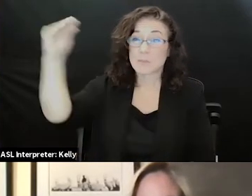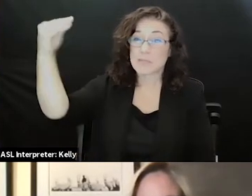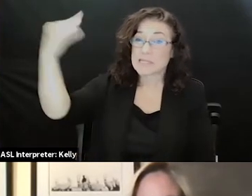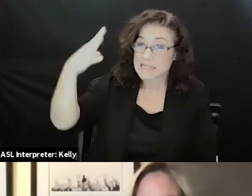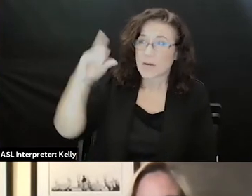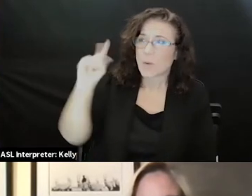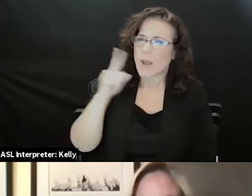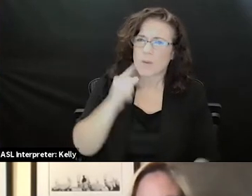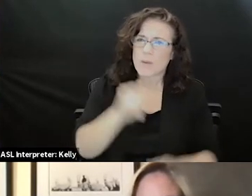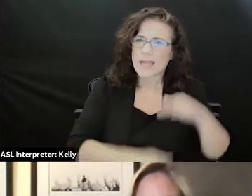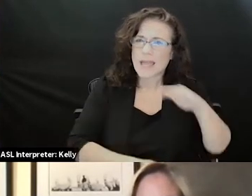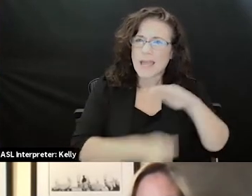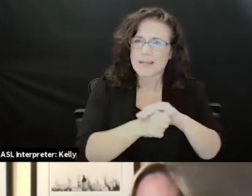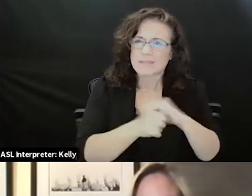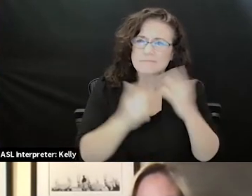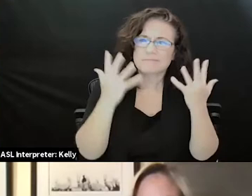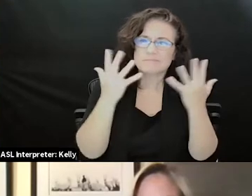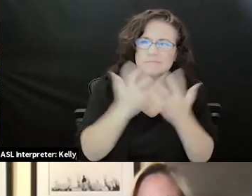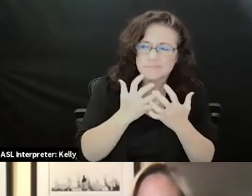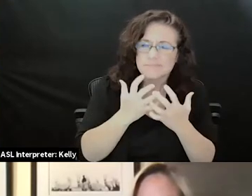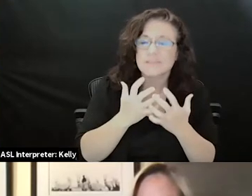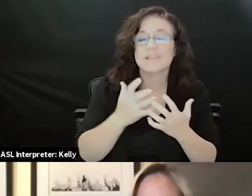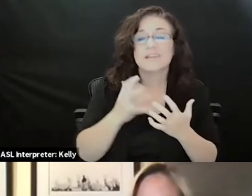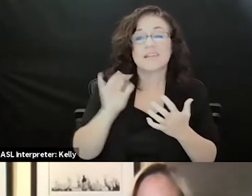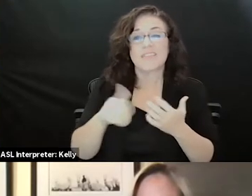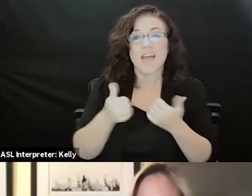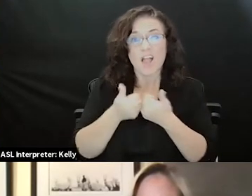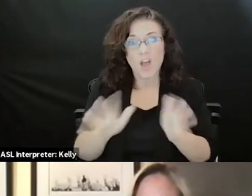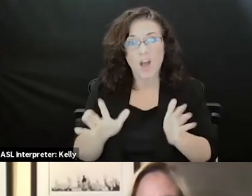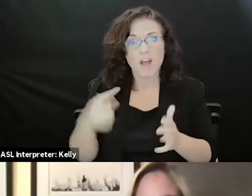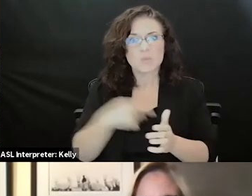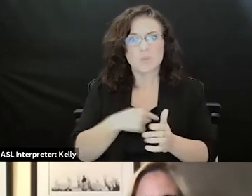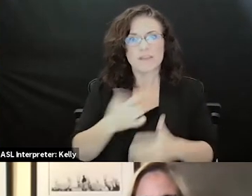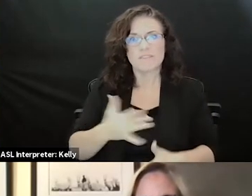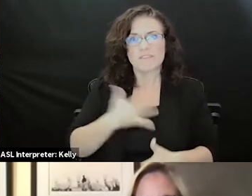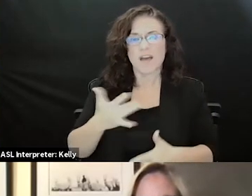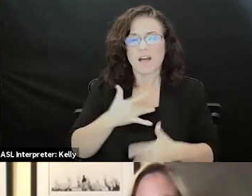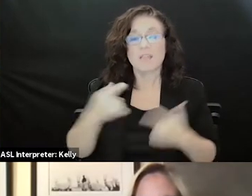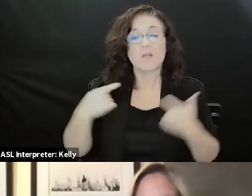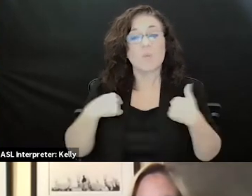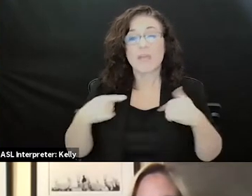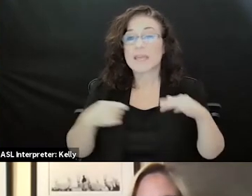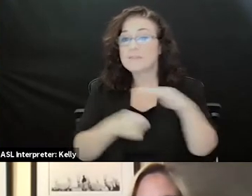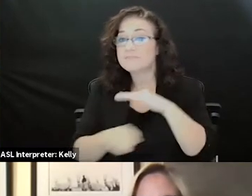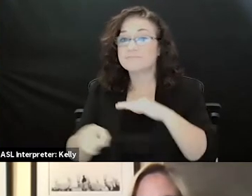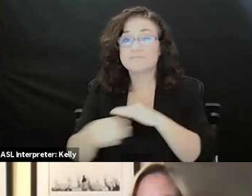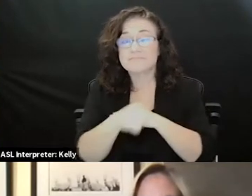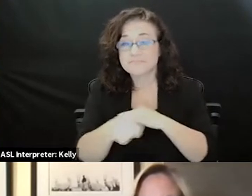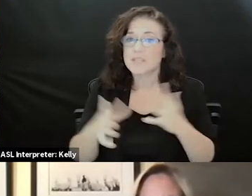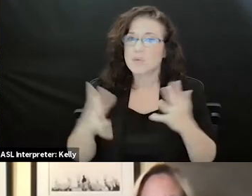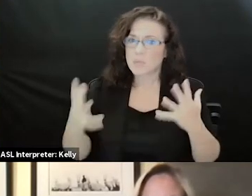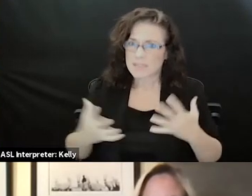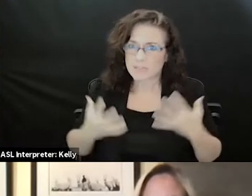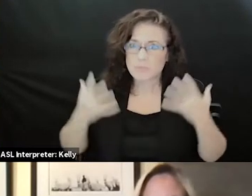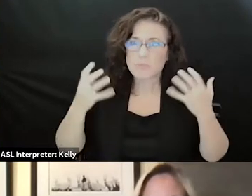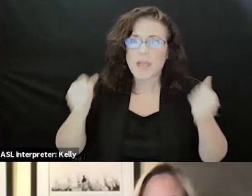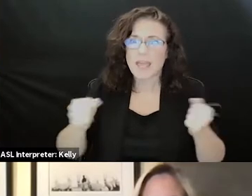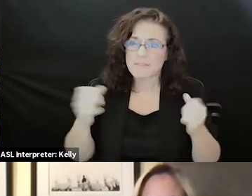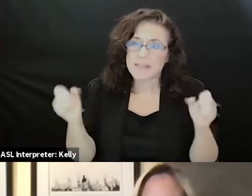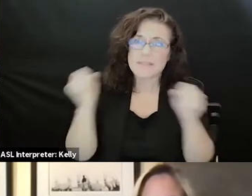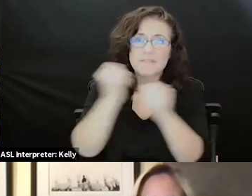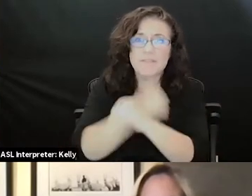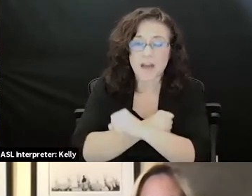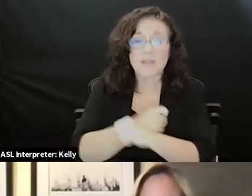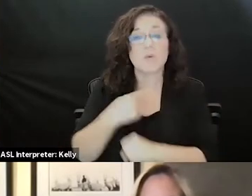carry a sea we must wade we've braved the belly of the beast we've learned the quiet isn't